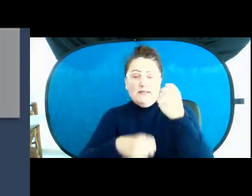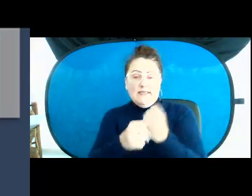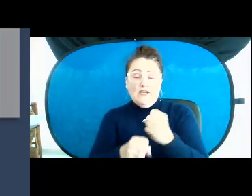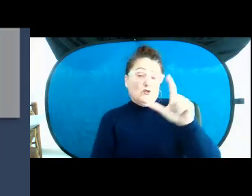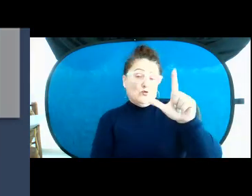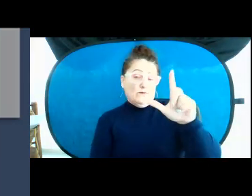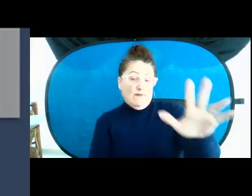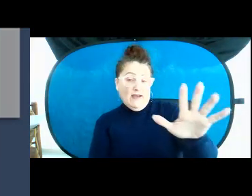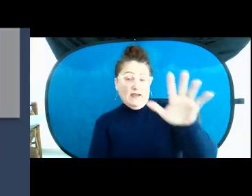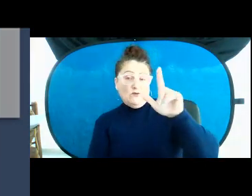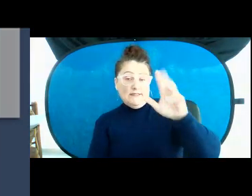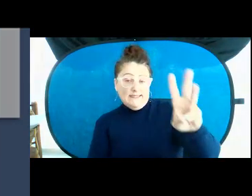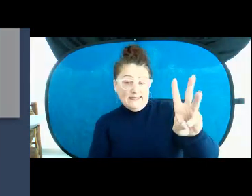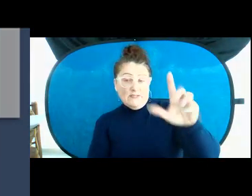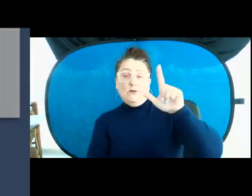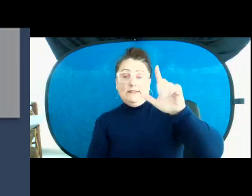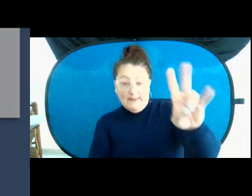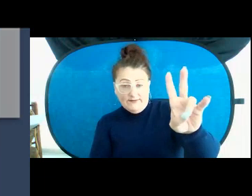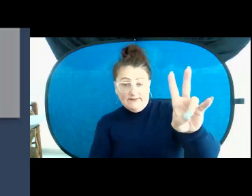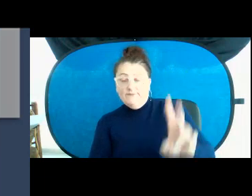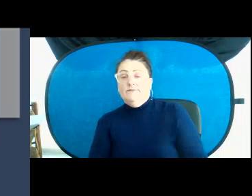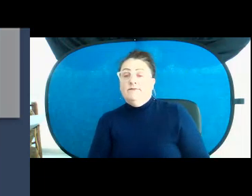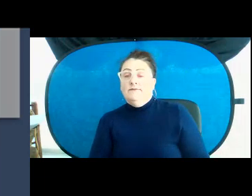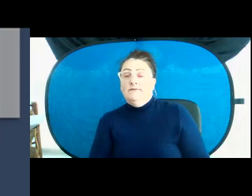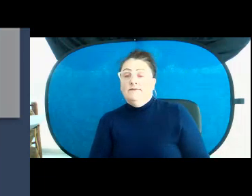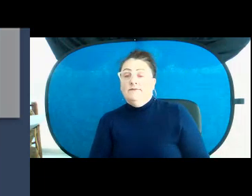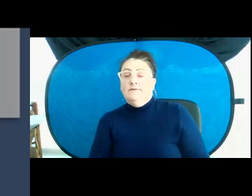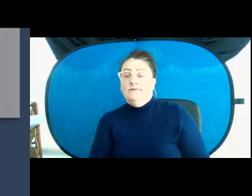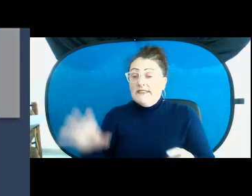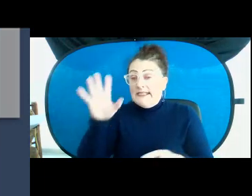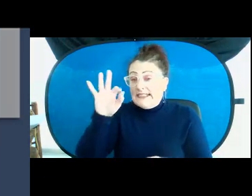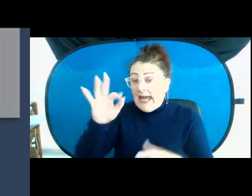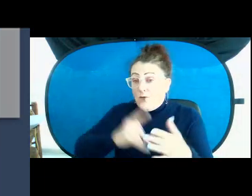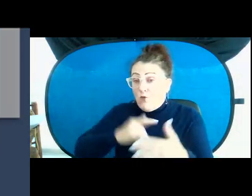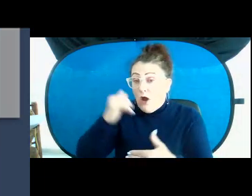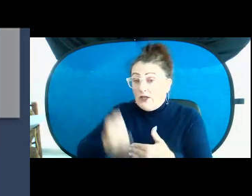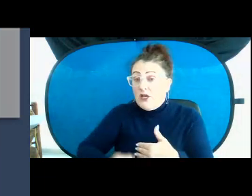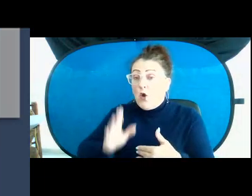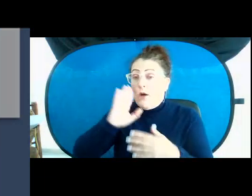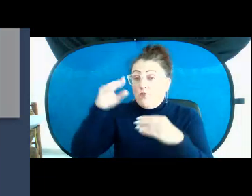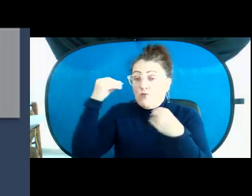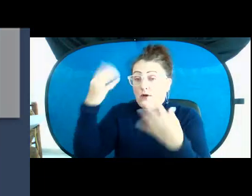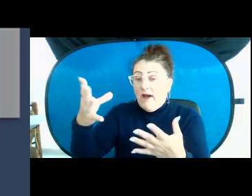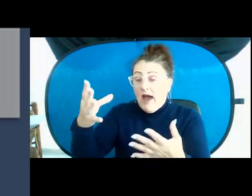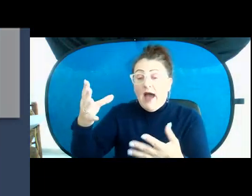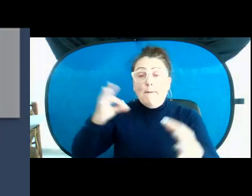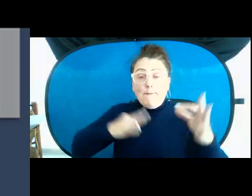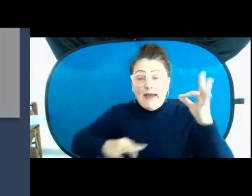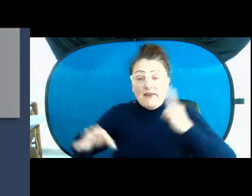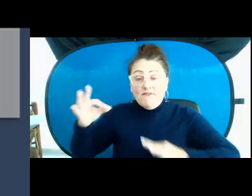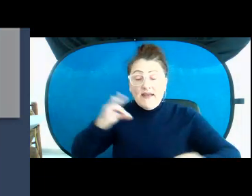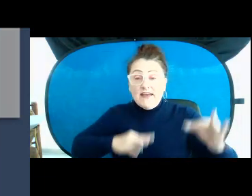25-26 and 26-27. These 9 projects will provide benefits such as enhanced pavement